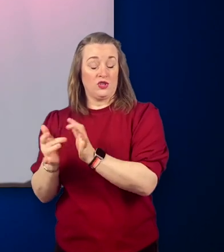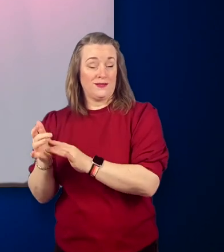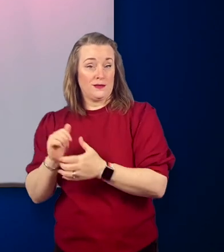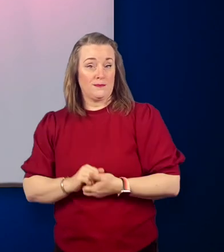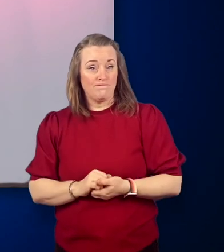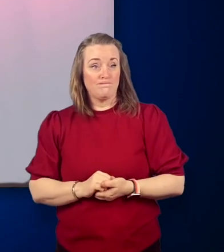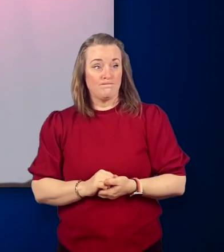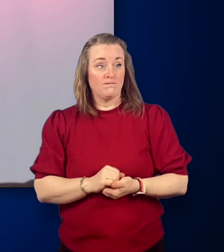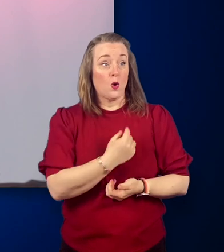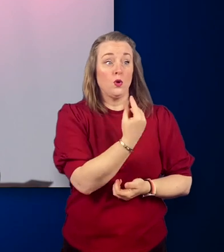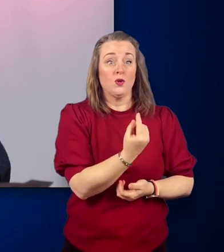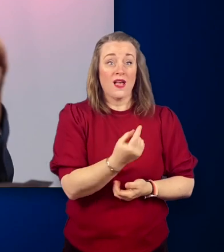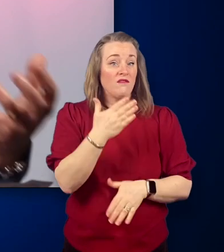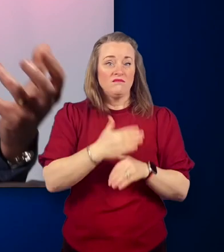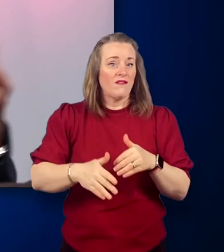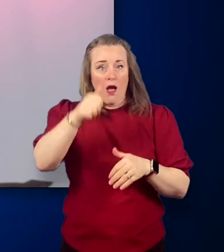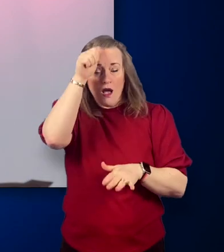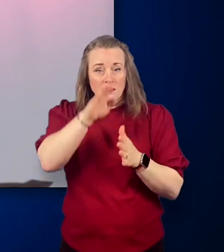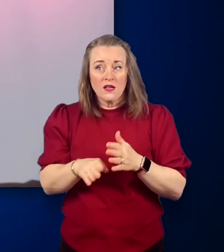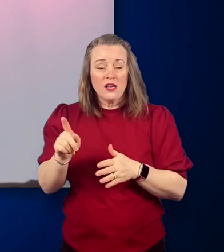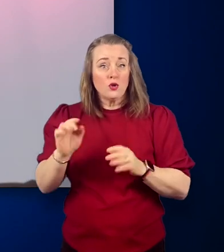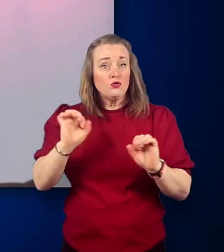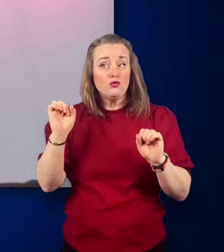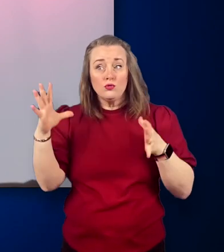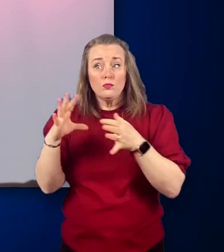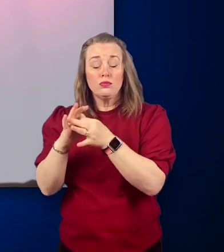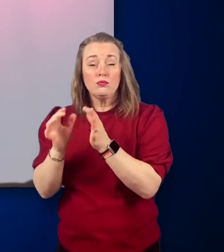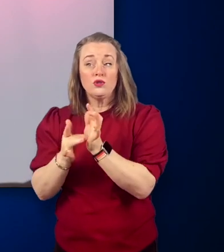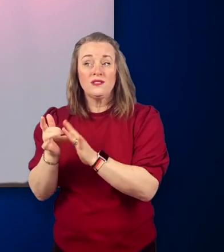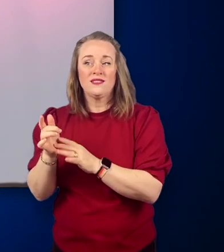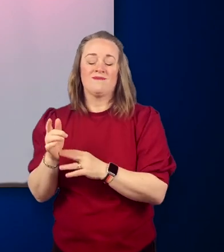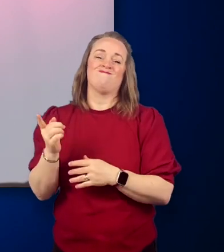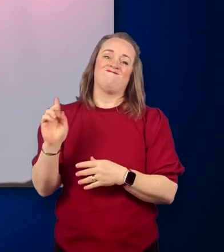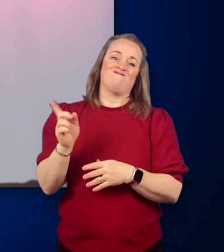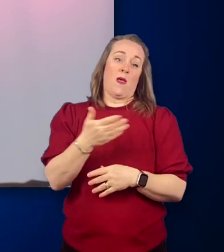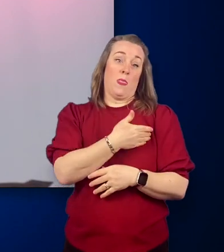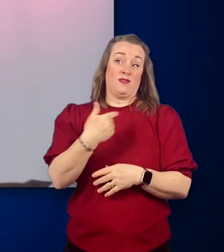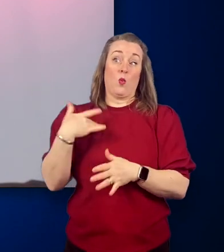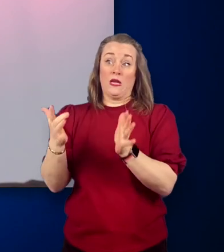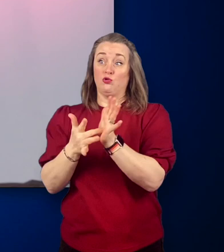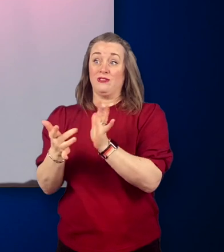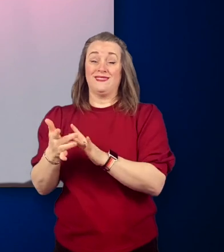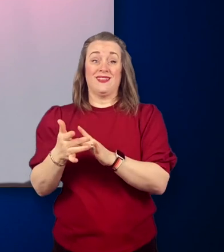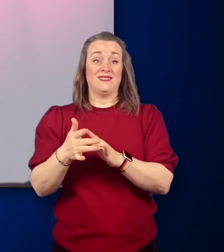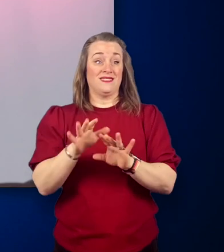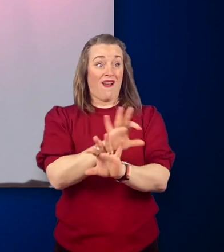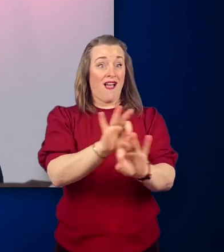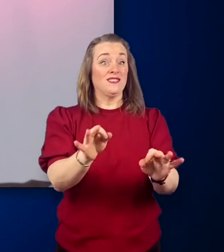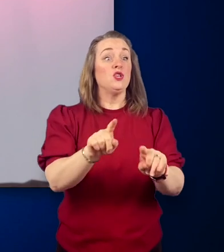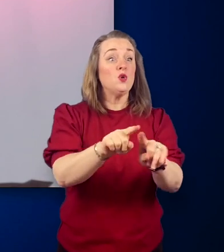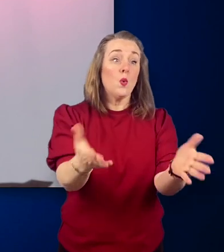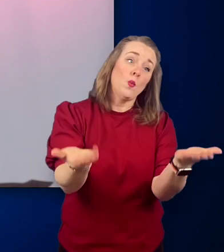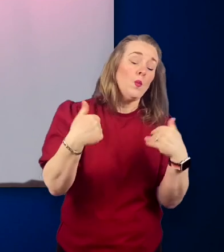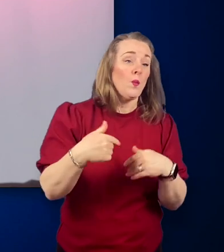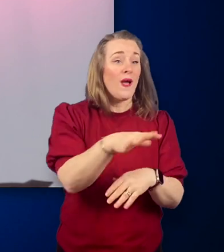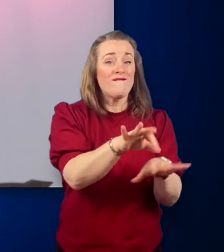morning, Jesus is inviting you into that relationship. And Easter is what makes